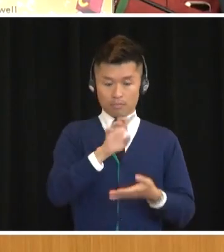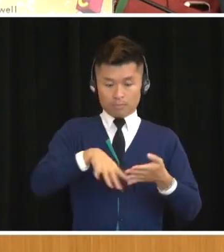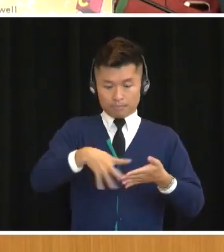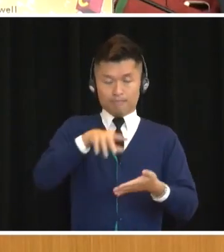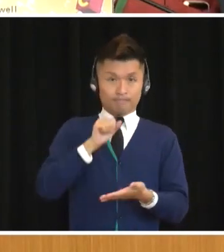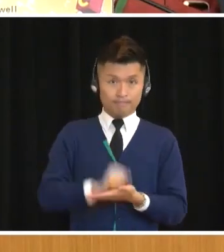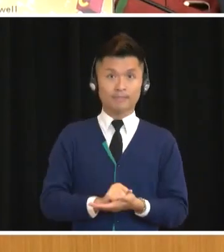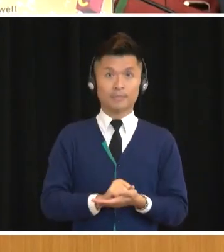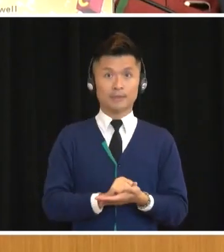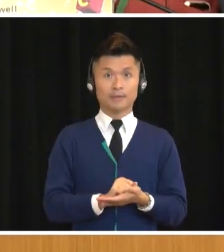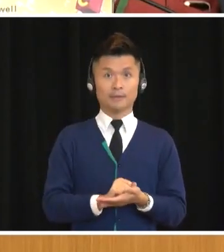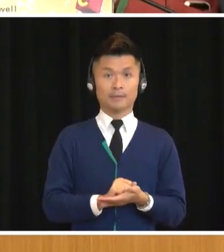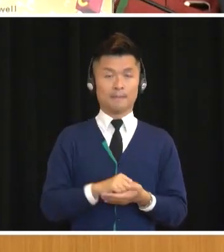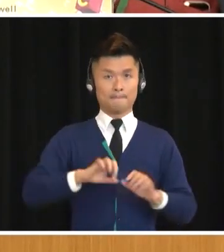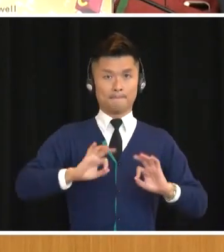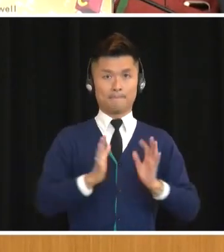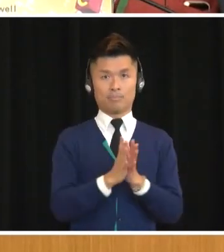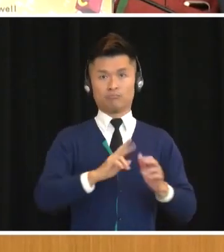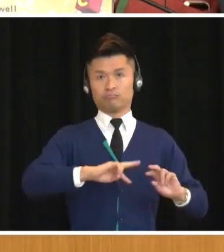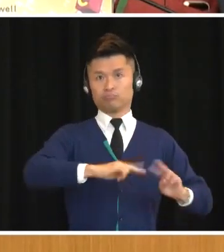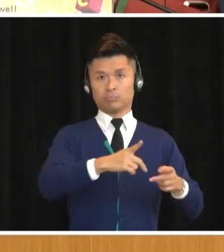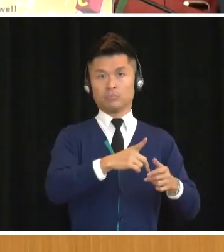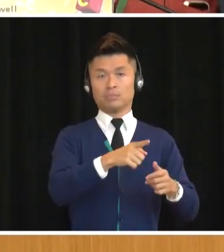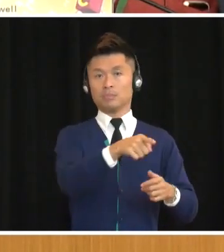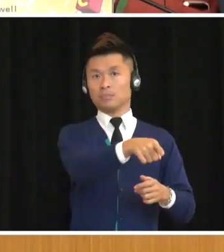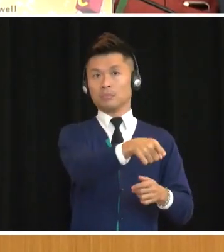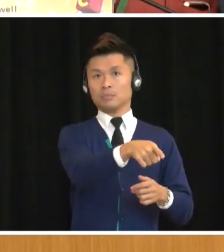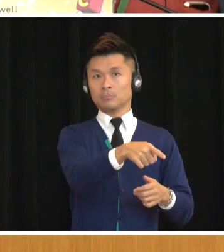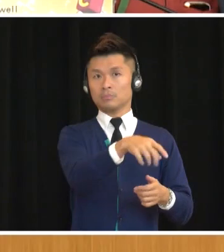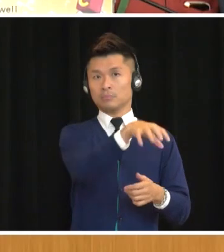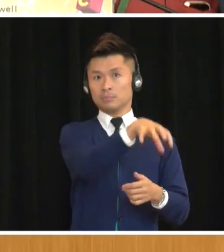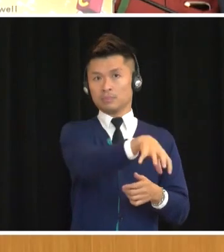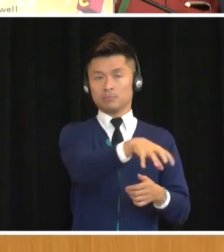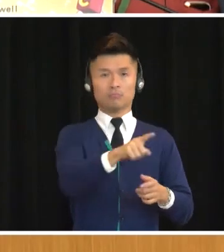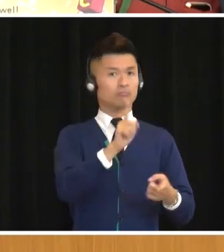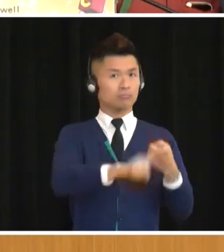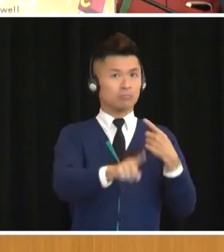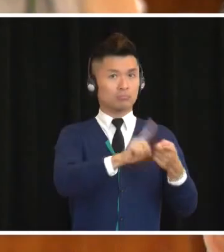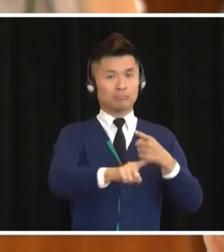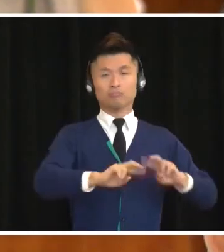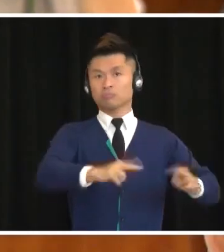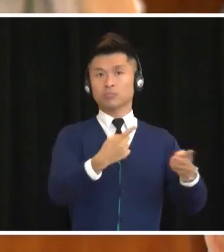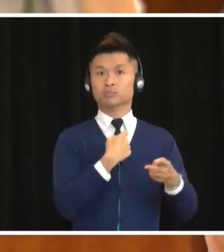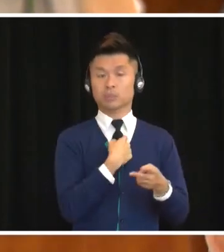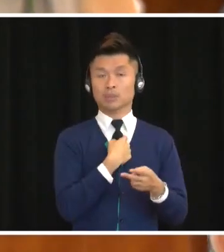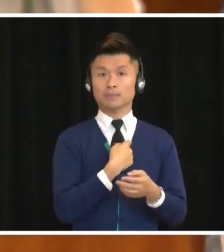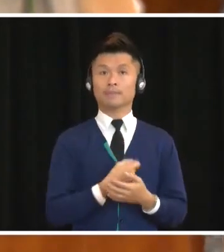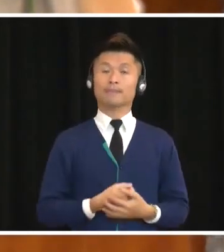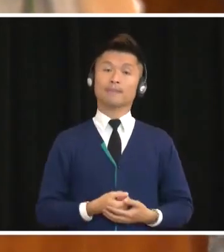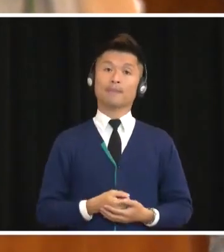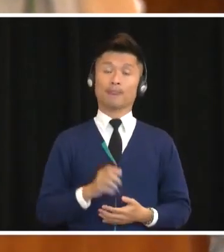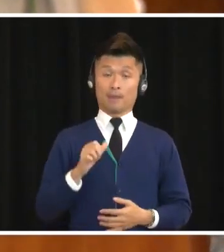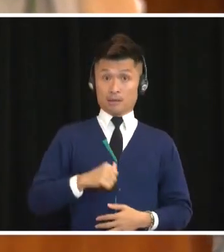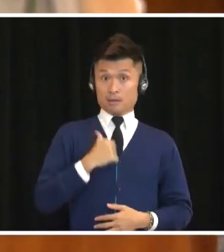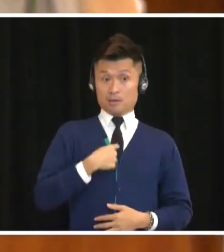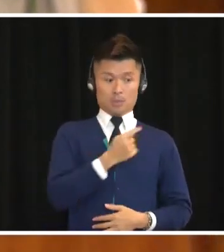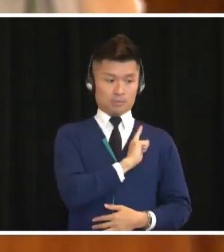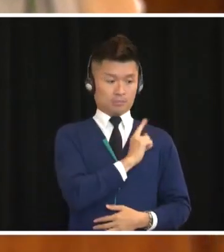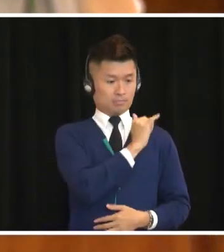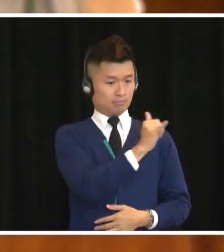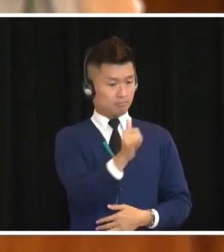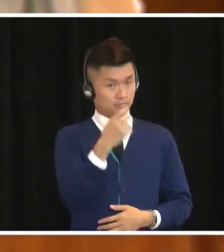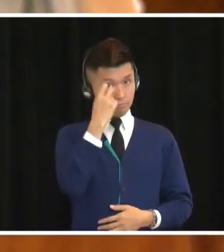reviewing these practice. If this institution does not follow the rule